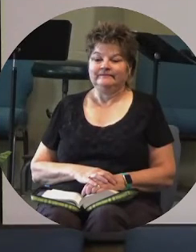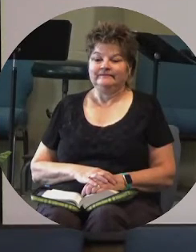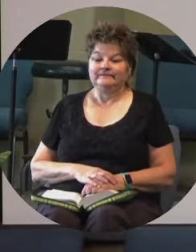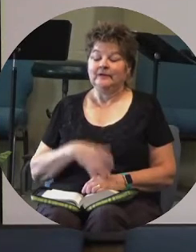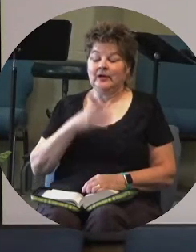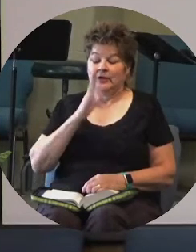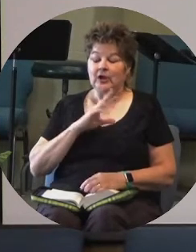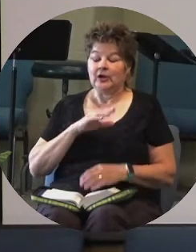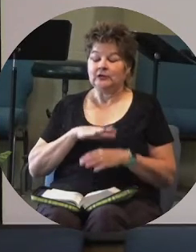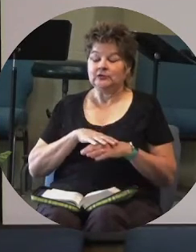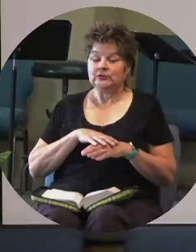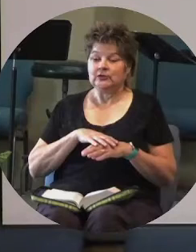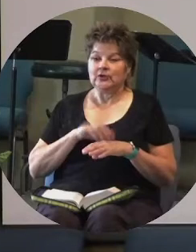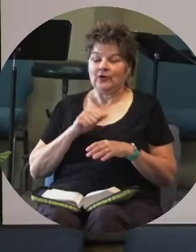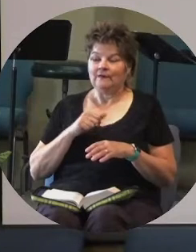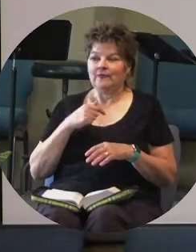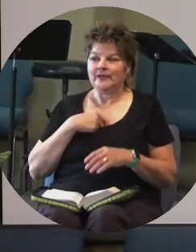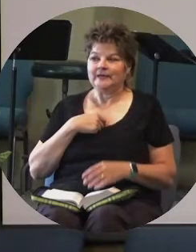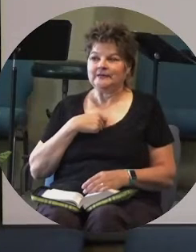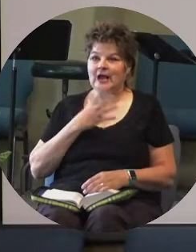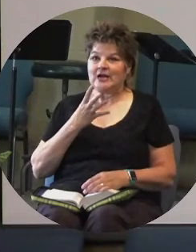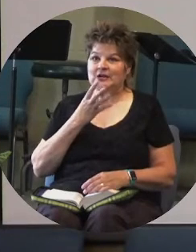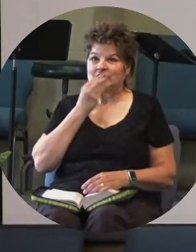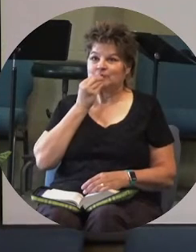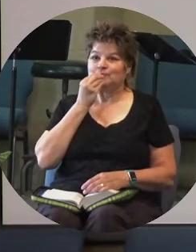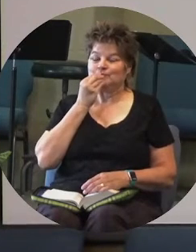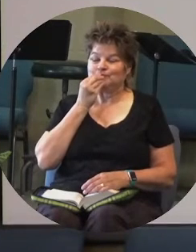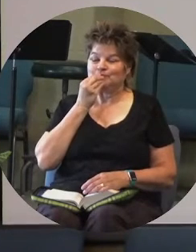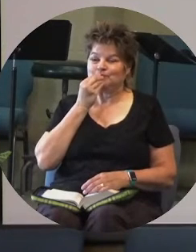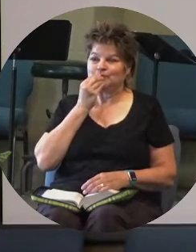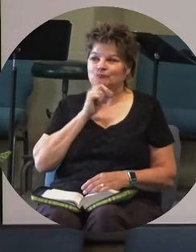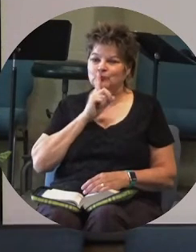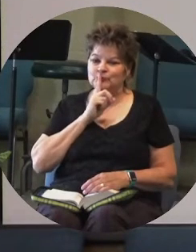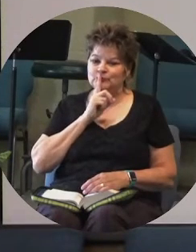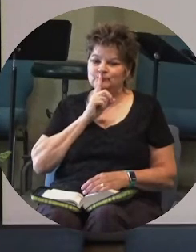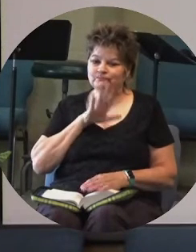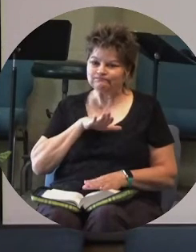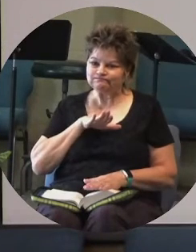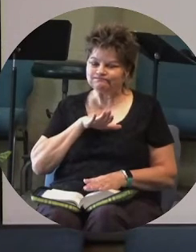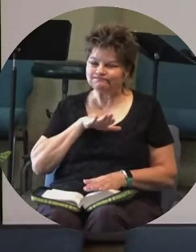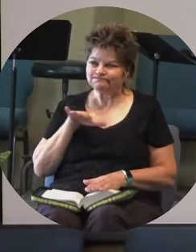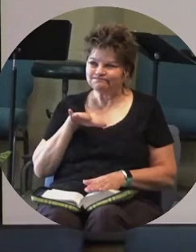God's call for me is, Ray, shut up. Ray, just shh.